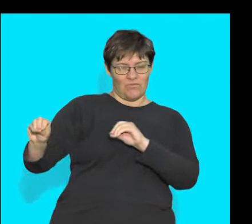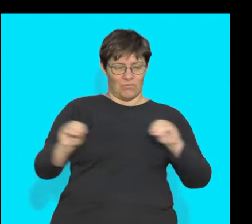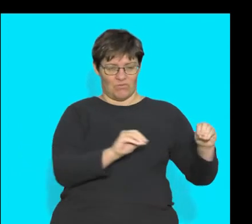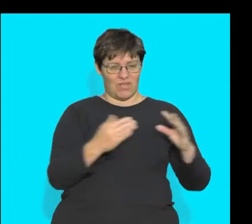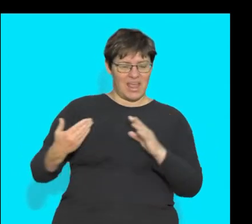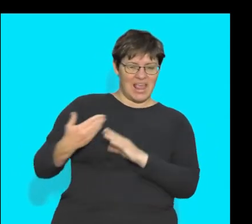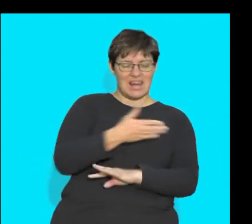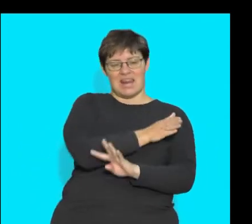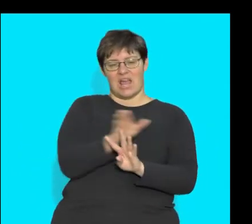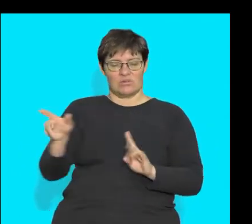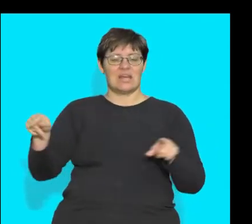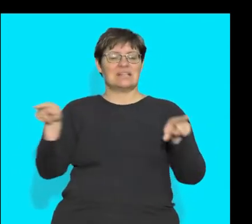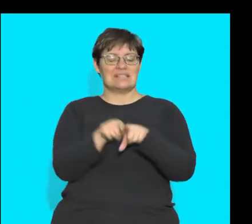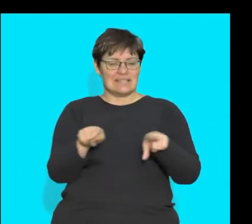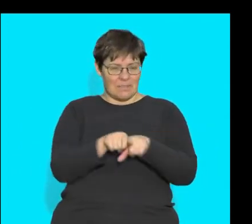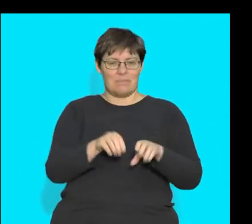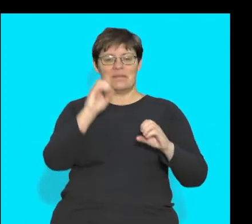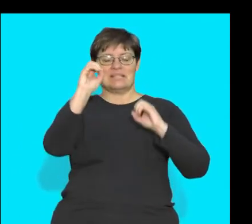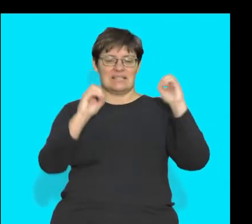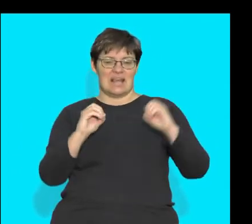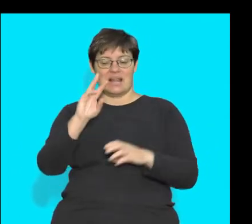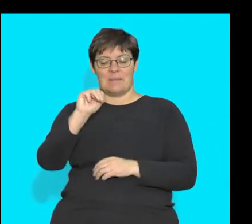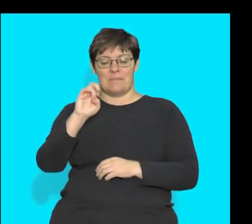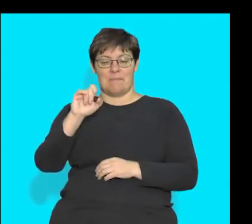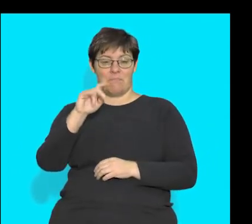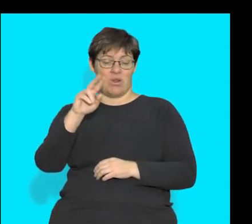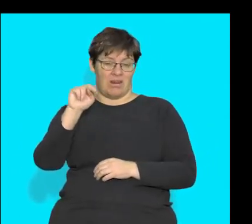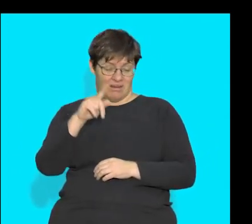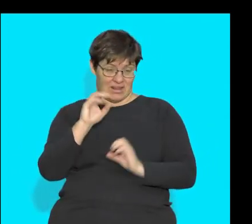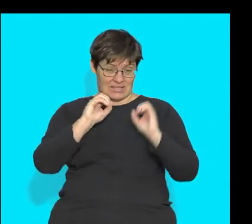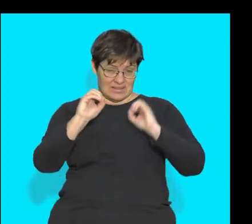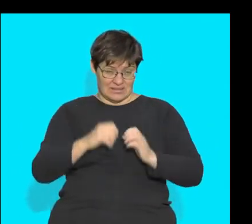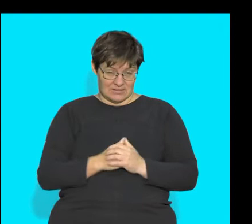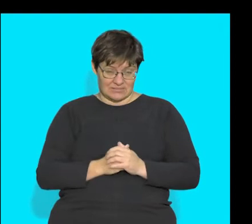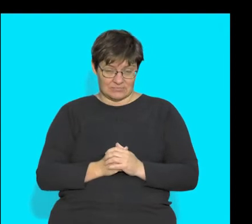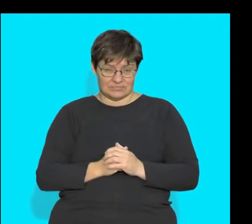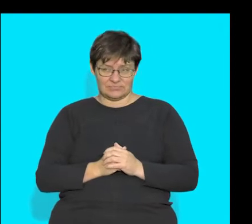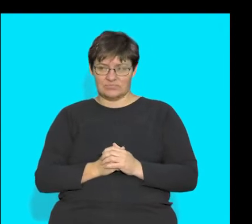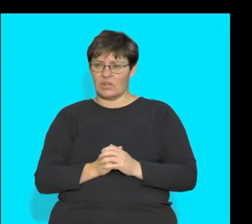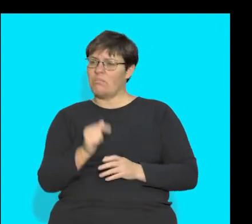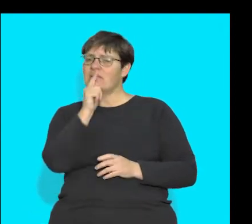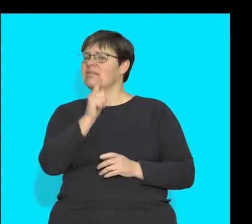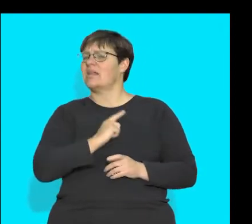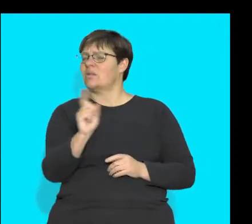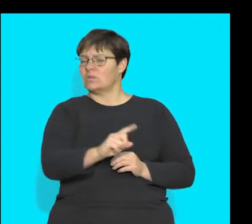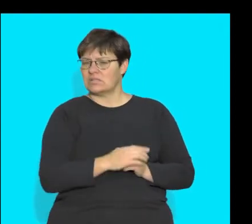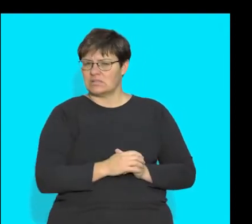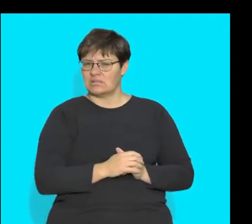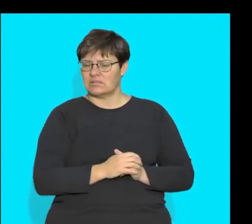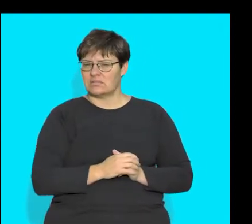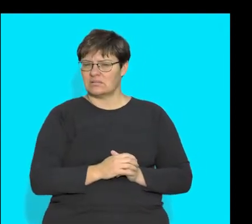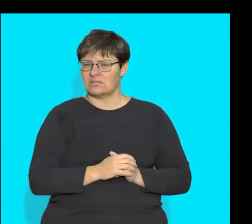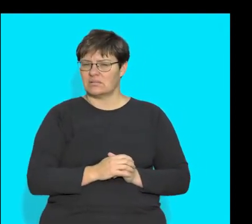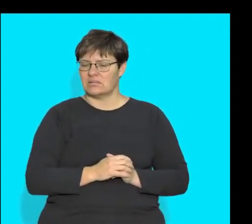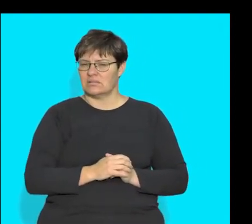out like the cell membrane of the cell. So what is it telling you here? It's